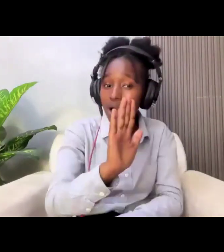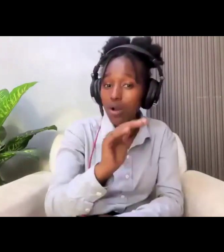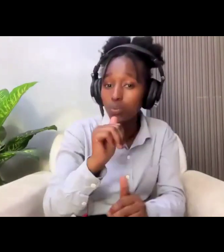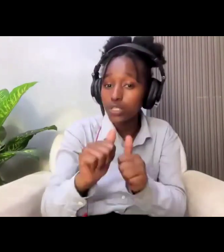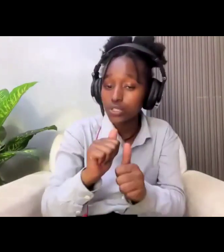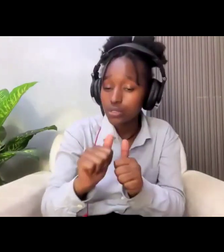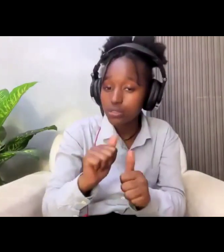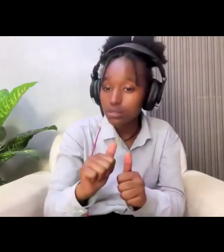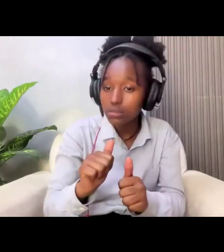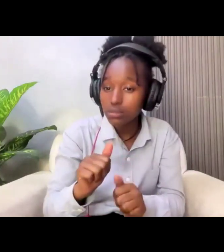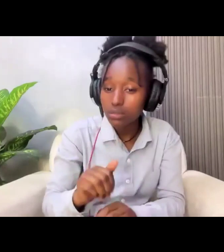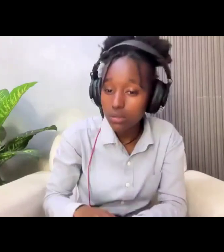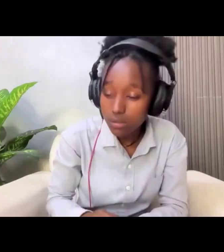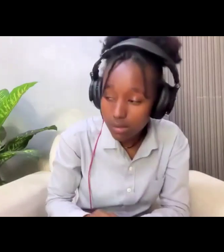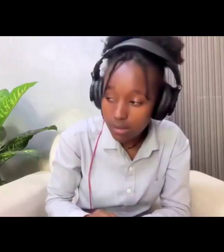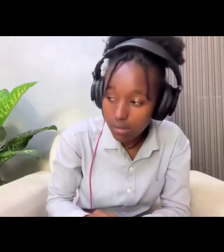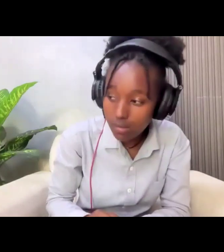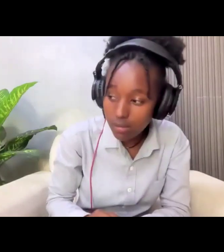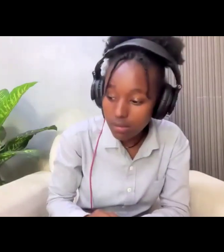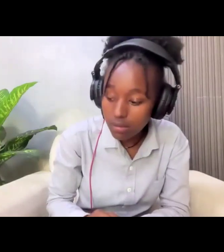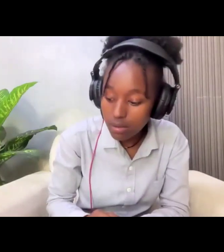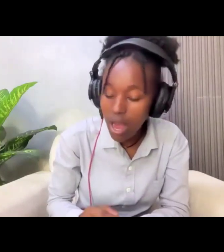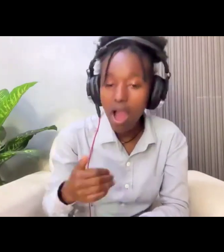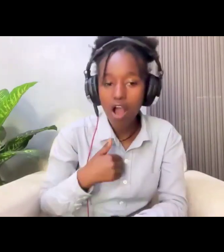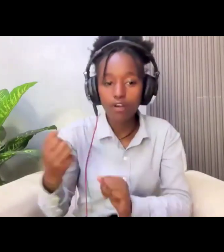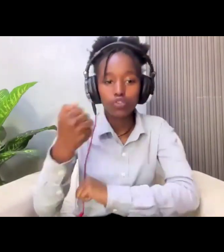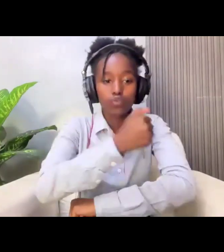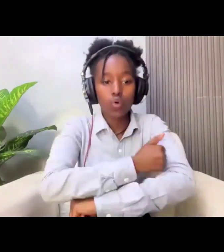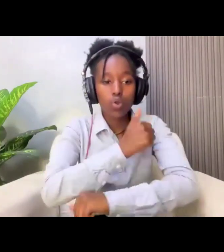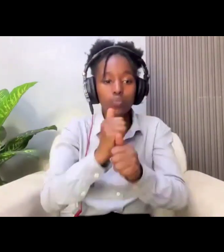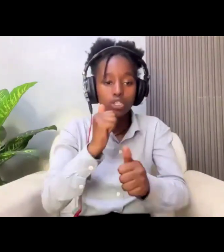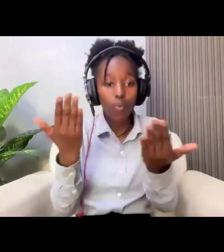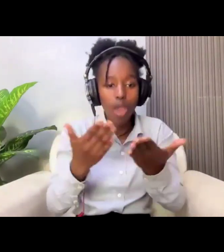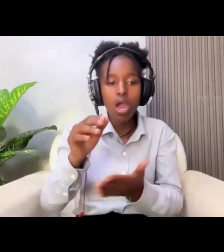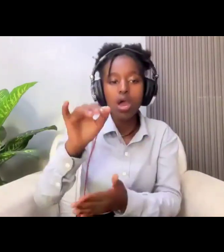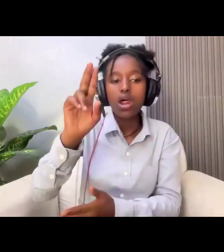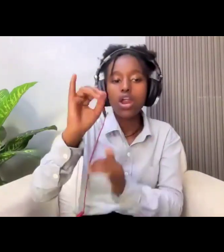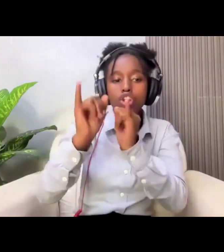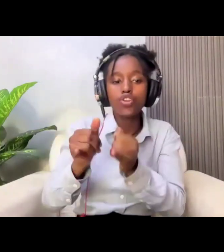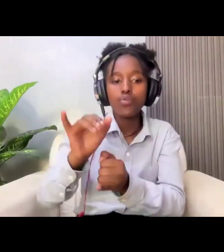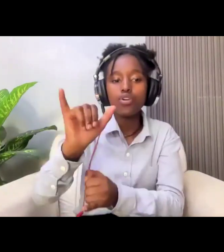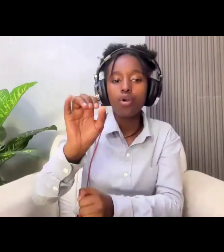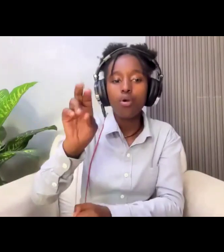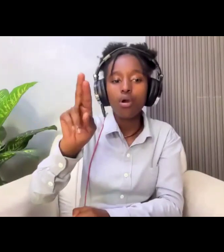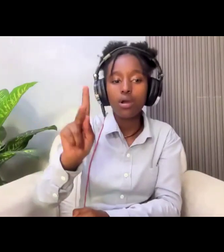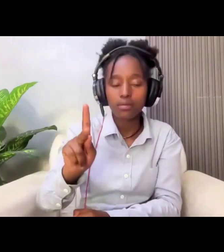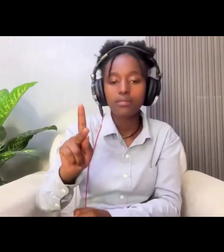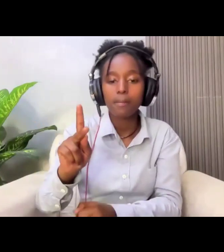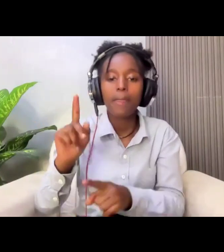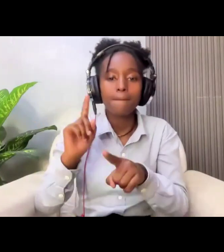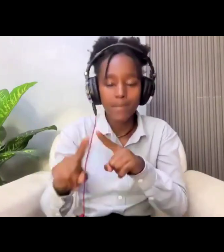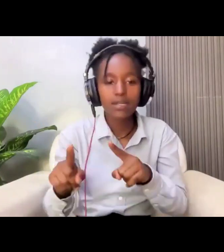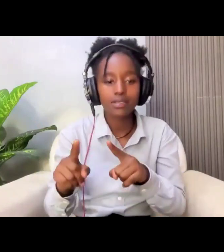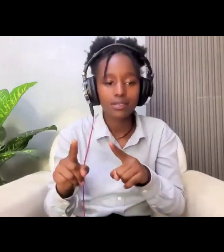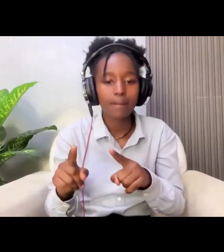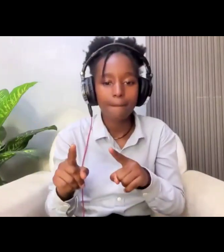I'm Modern University, which is a school that is based in New York. You're a university. But they have a branch right here. All right. A university in New York is covered